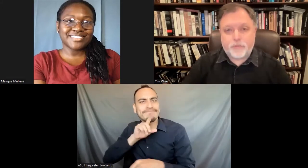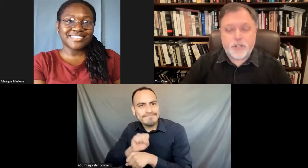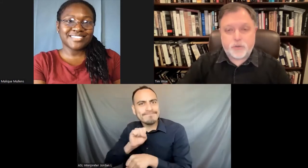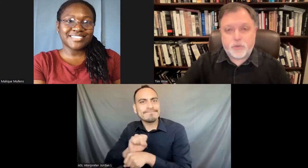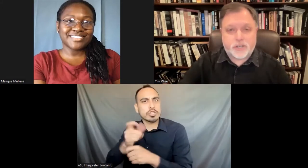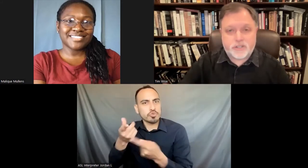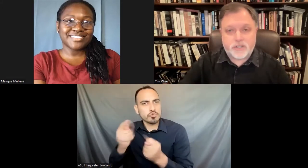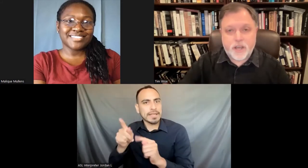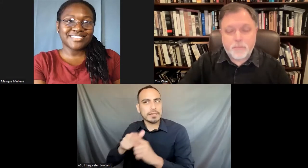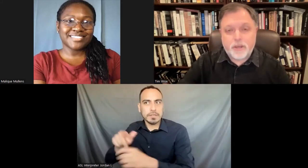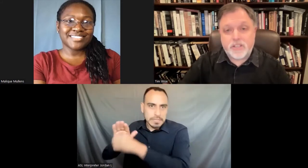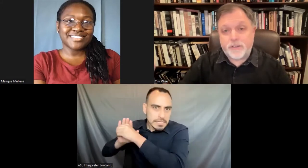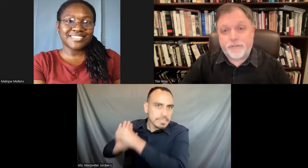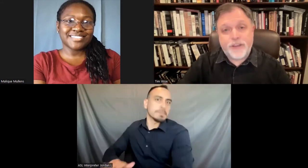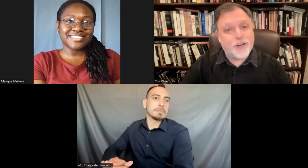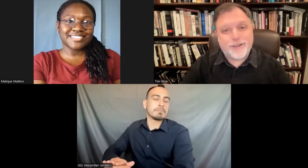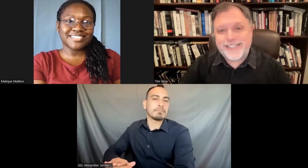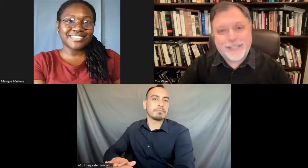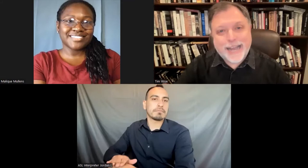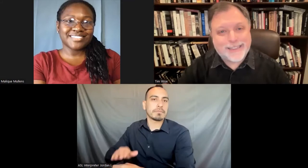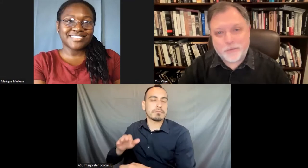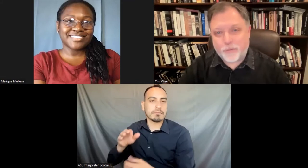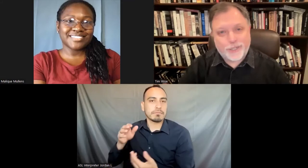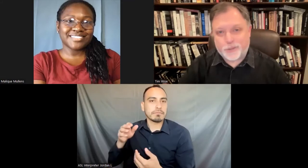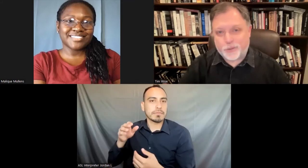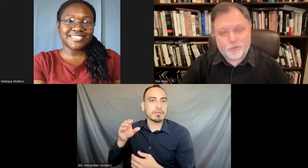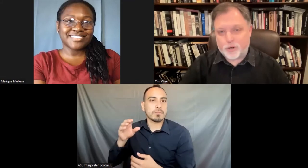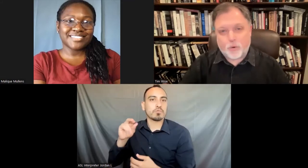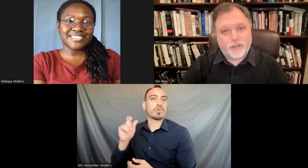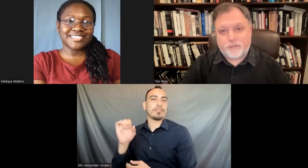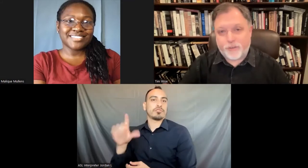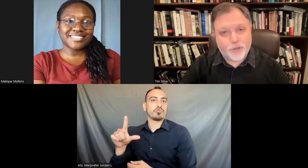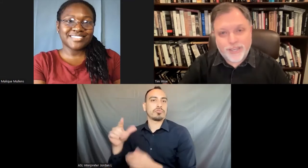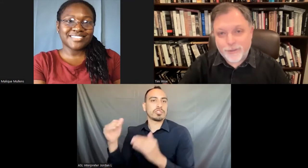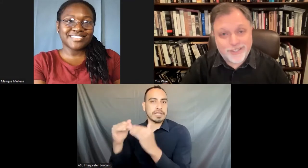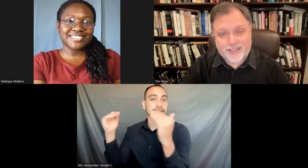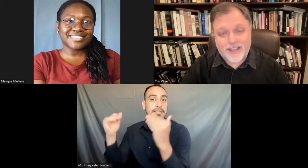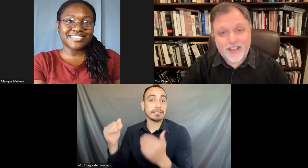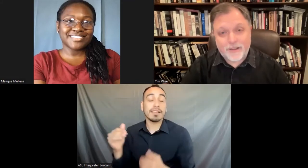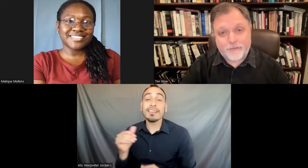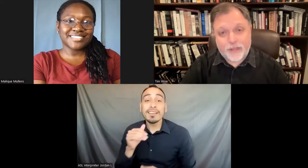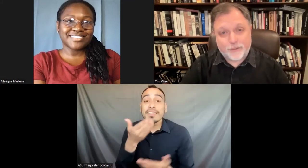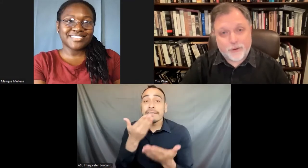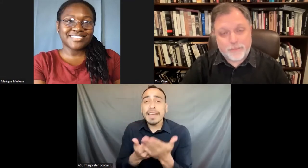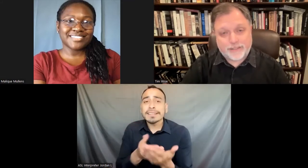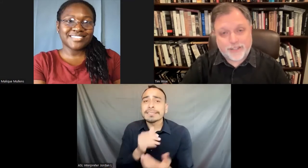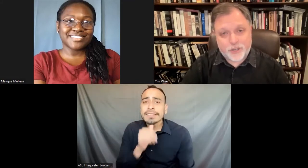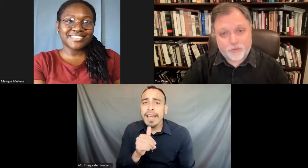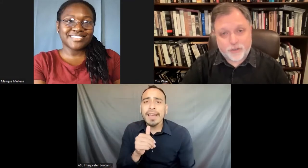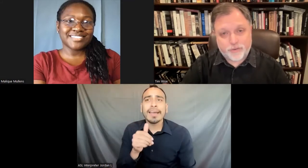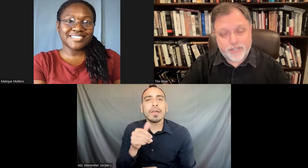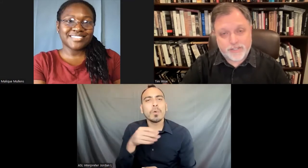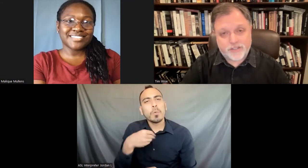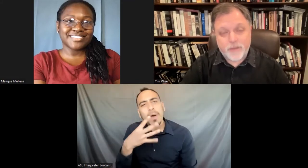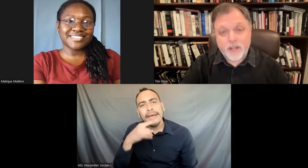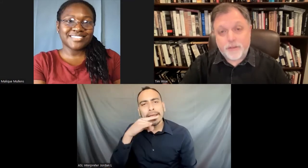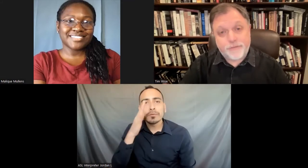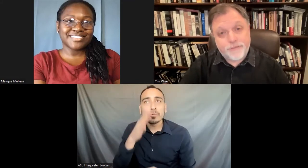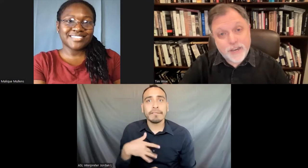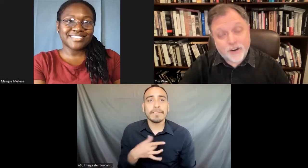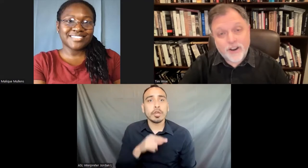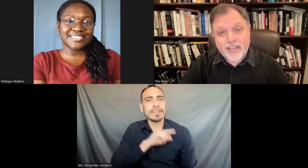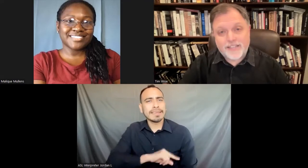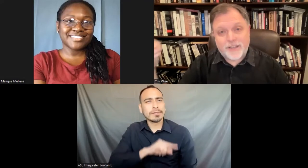behalf of racial justice, because the fear is not that white children are going to feel guilty if they learn about the history of racism.